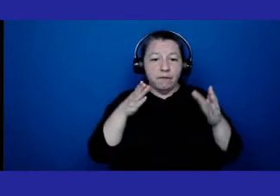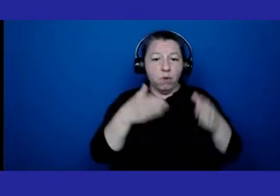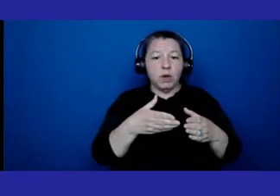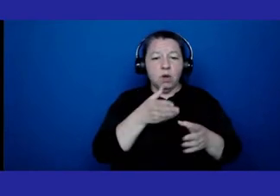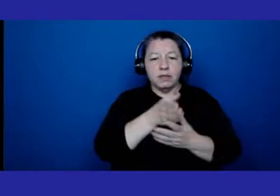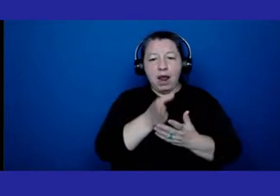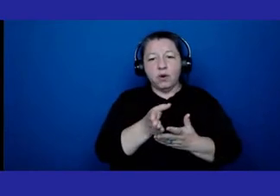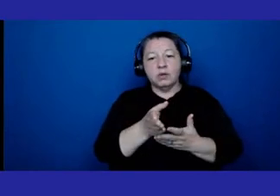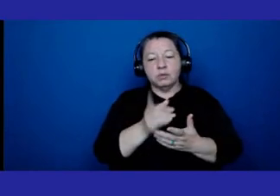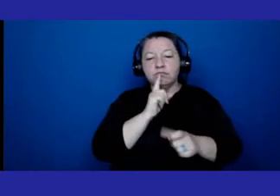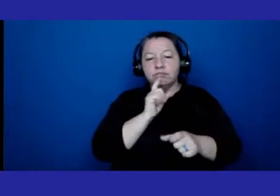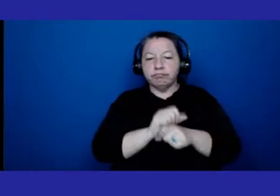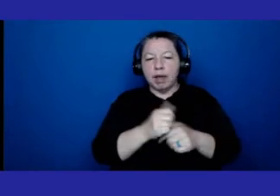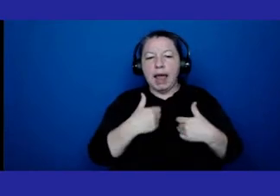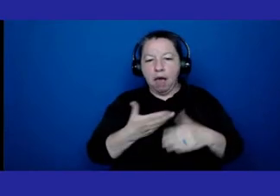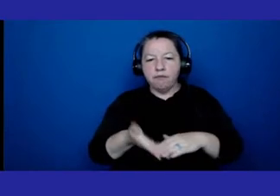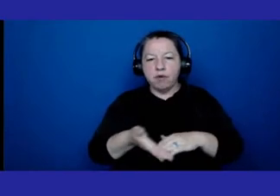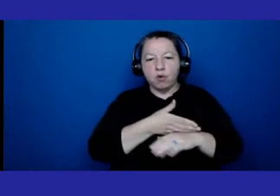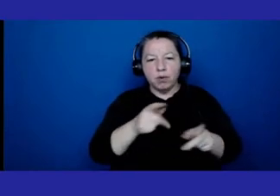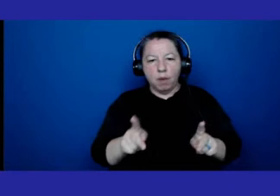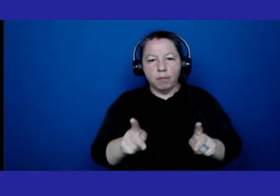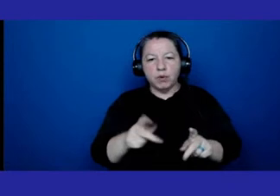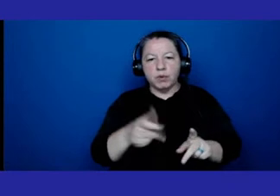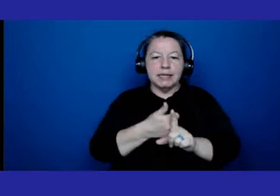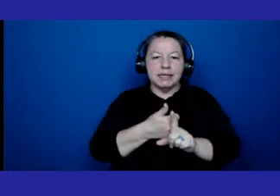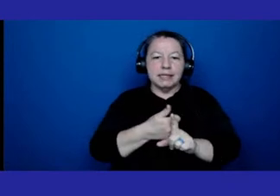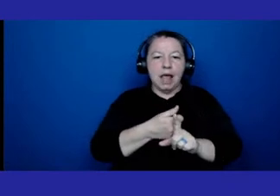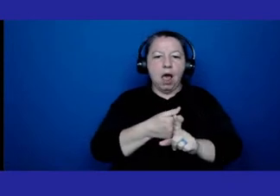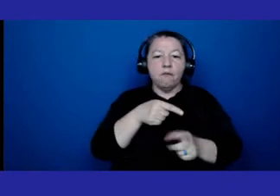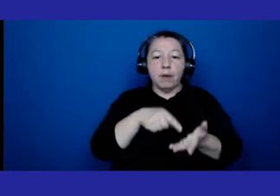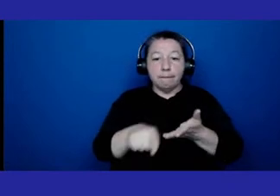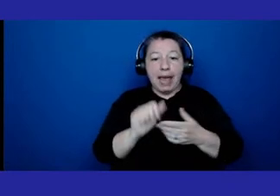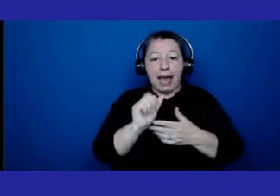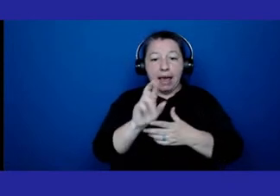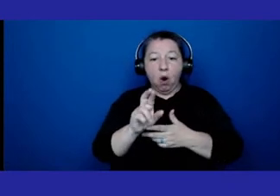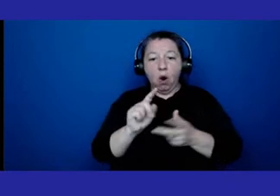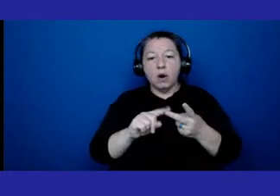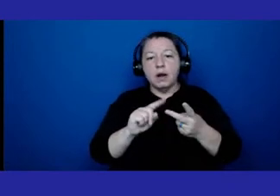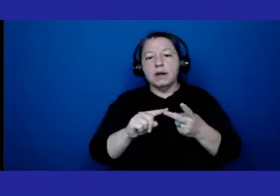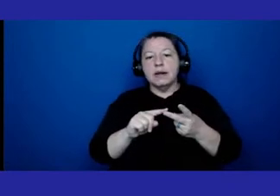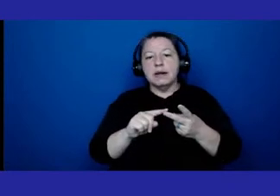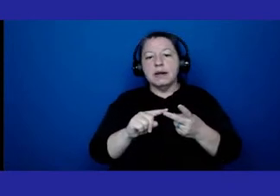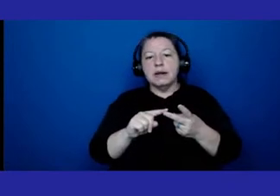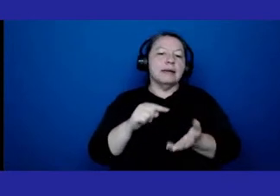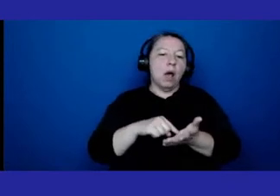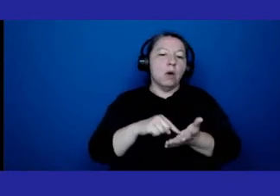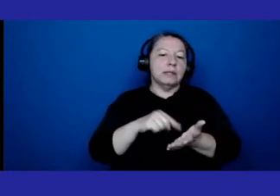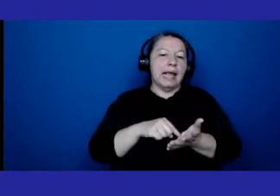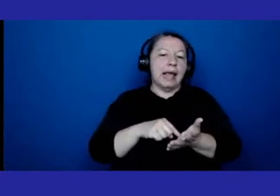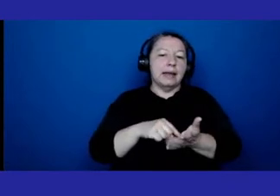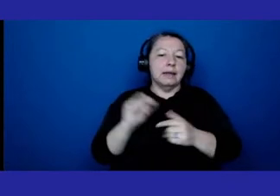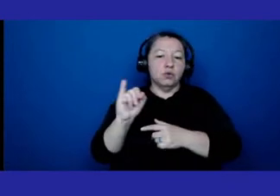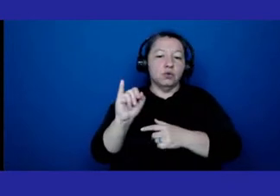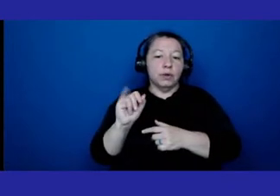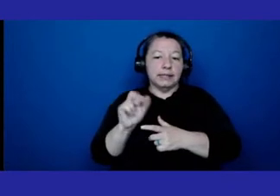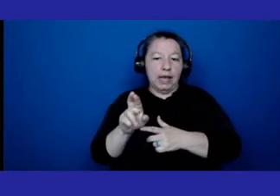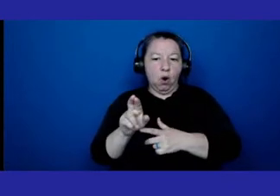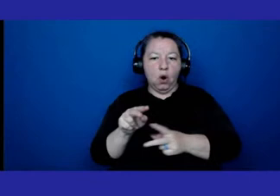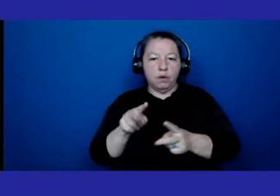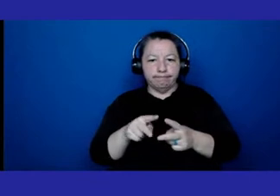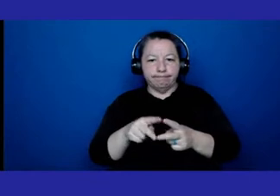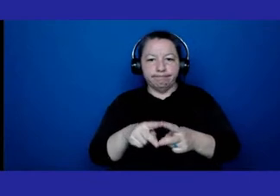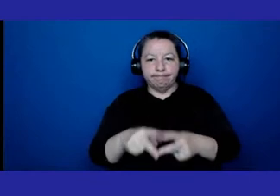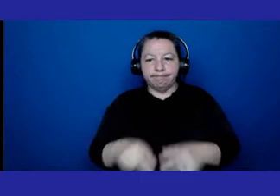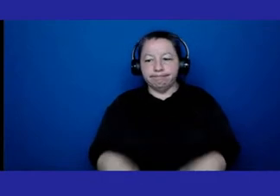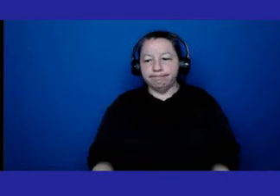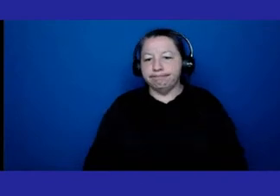improvement opportunities: self-pay AR and the outstanding insurance balances and accounts receivable. Next slide,